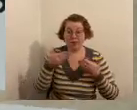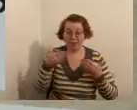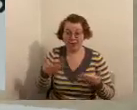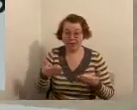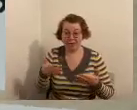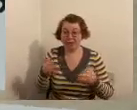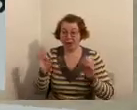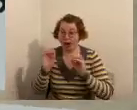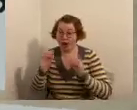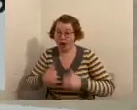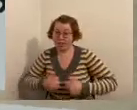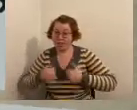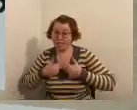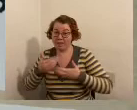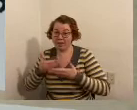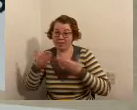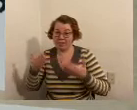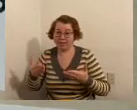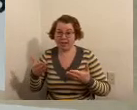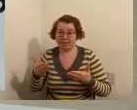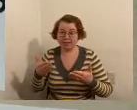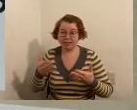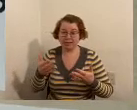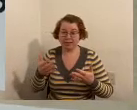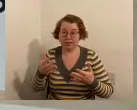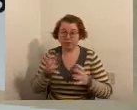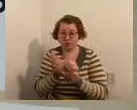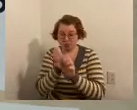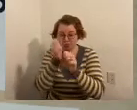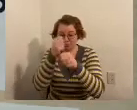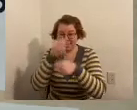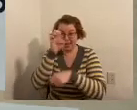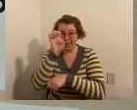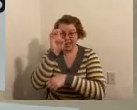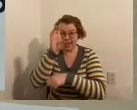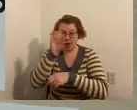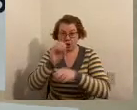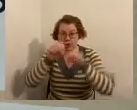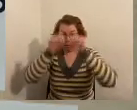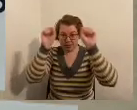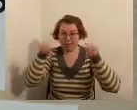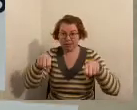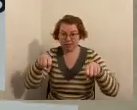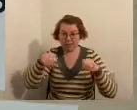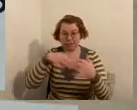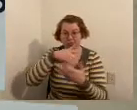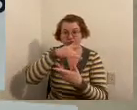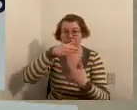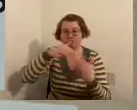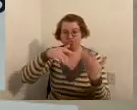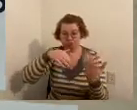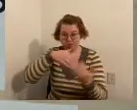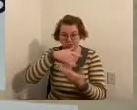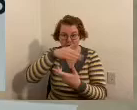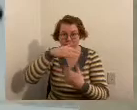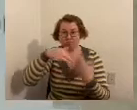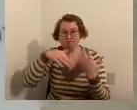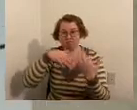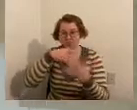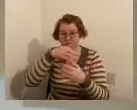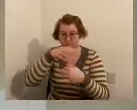things and non-living things make up an ecosystem. They interact together.